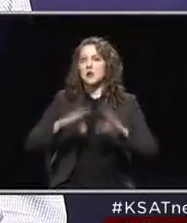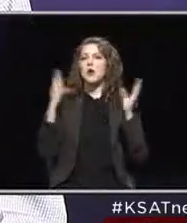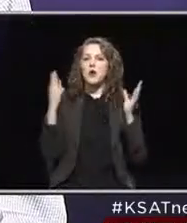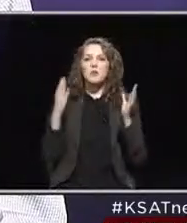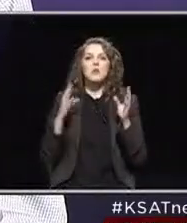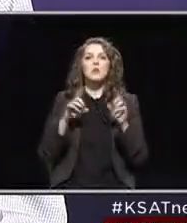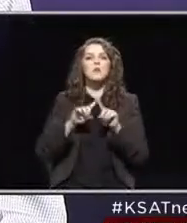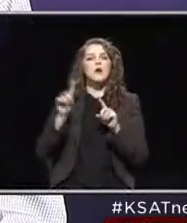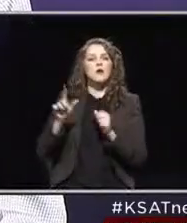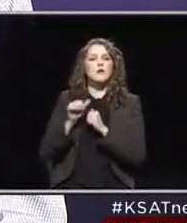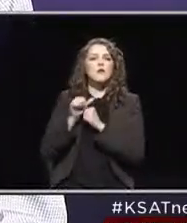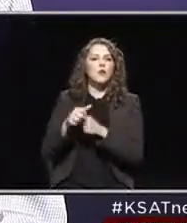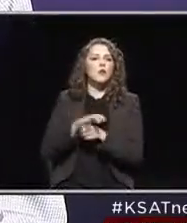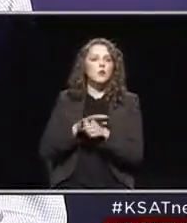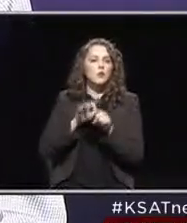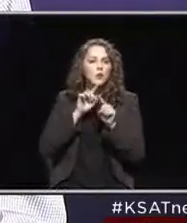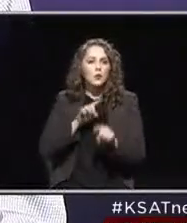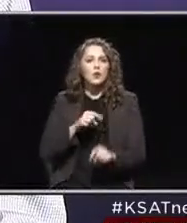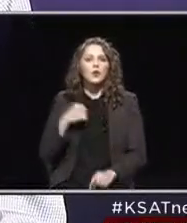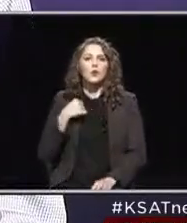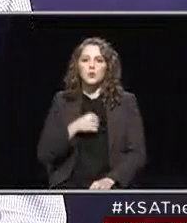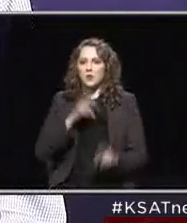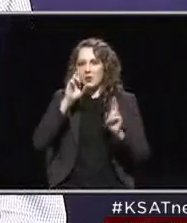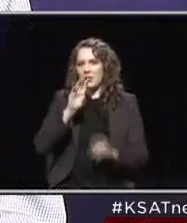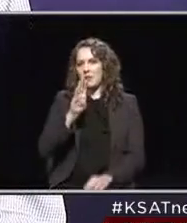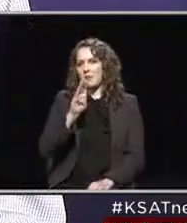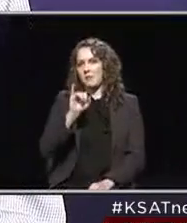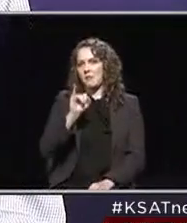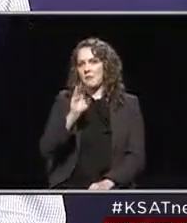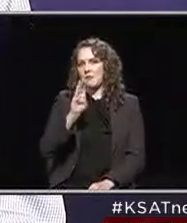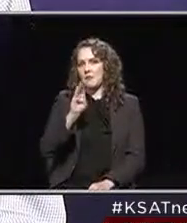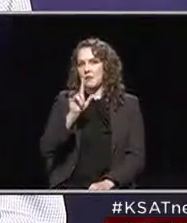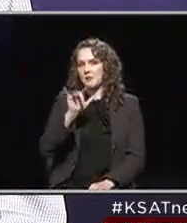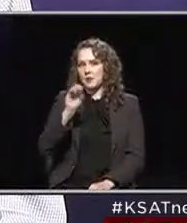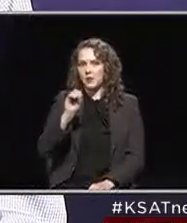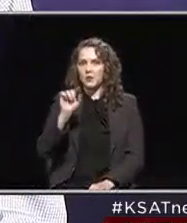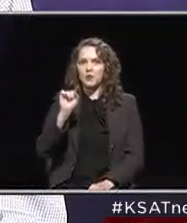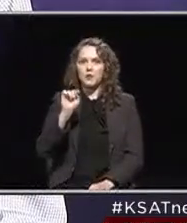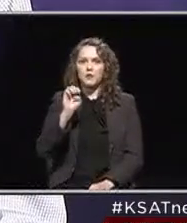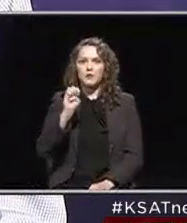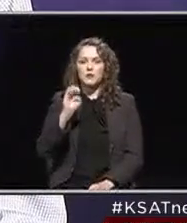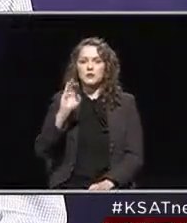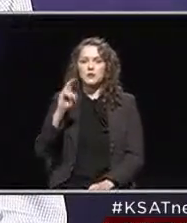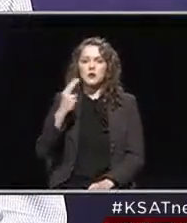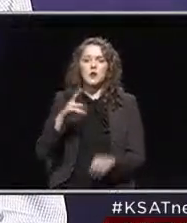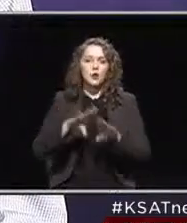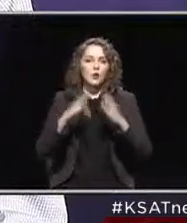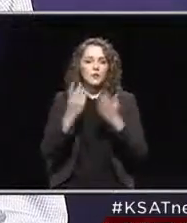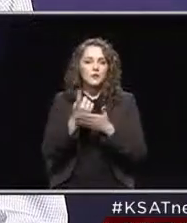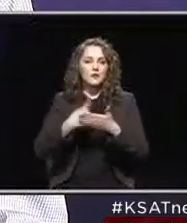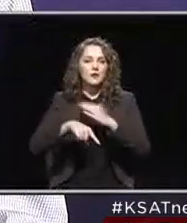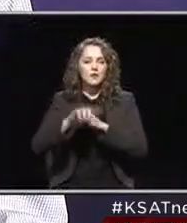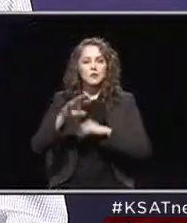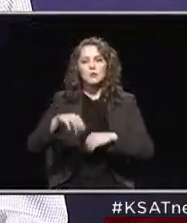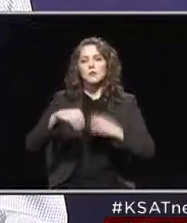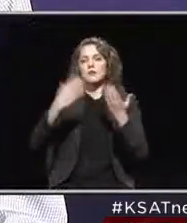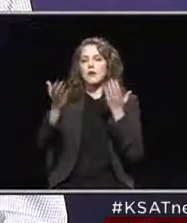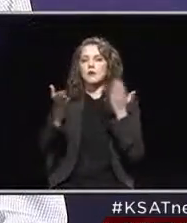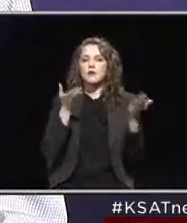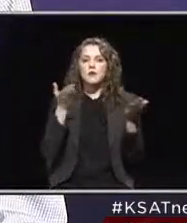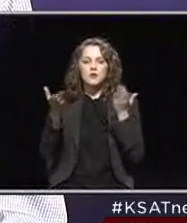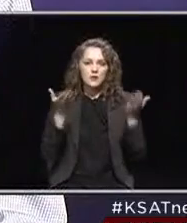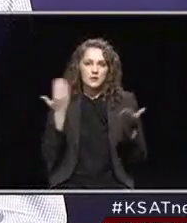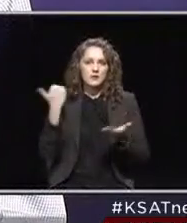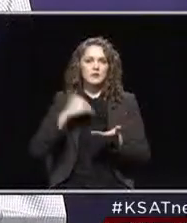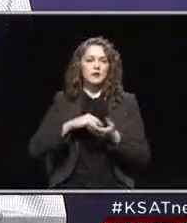order. I hope we're able to get Bibliotech open sometime next week and begin to offer those services again